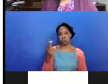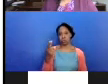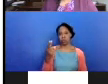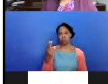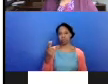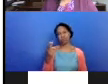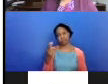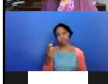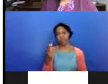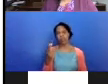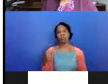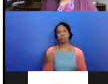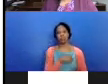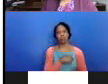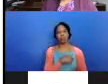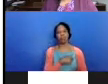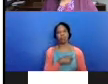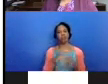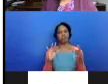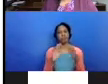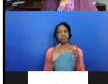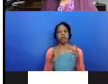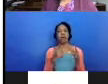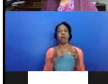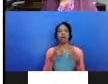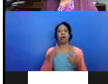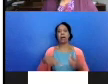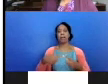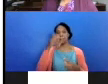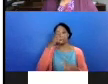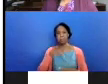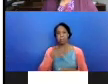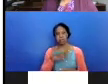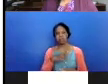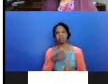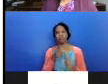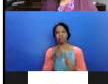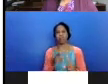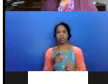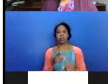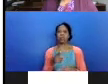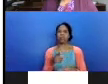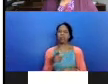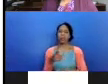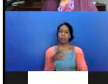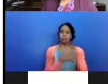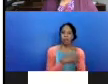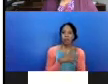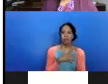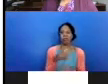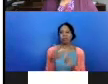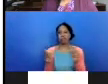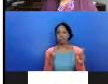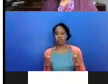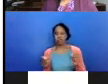in relationships, and that power and control story about men using power and control or wanting power and control in relationships, using power and control tactics, and